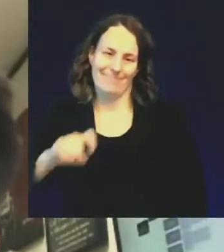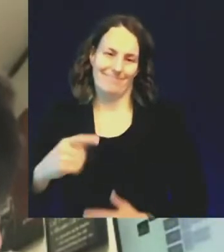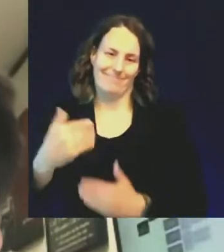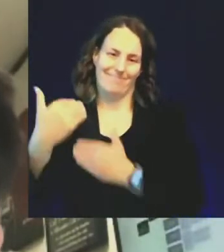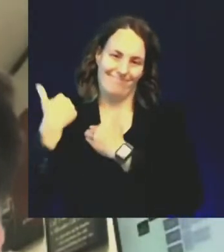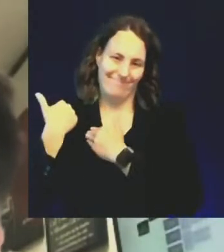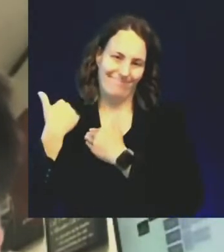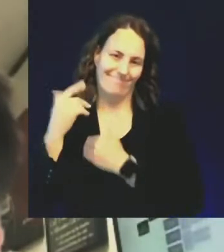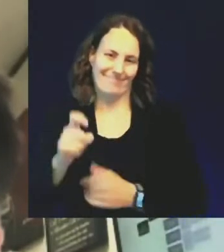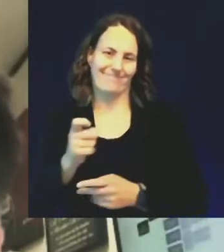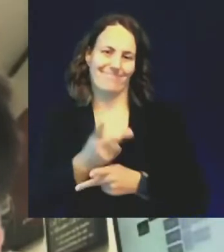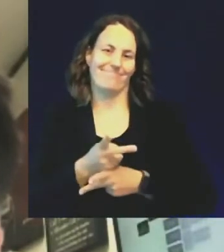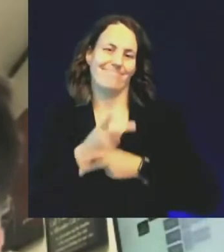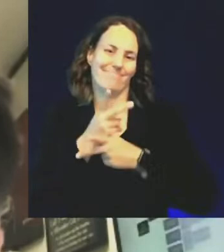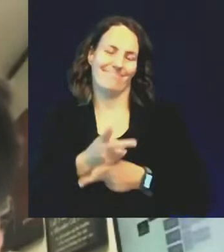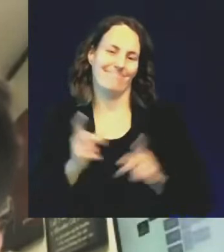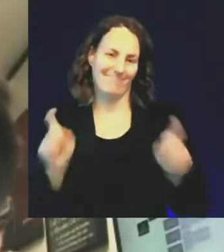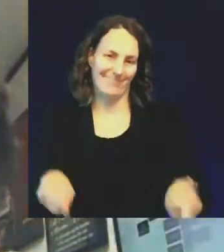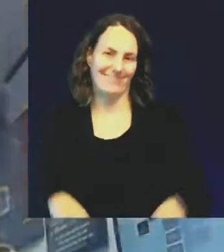take.